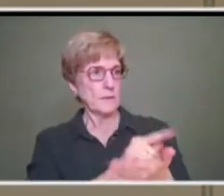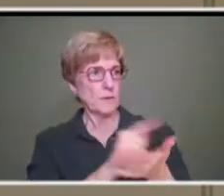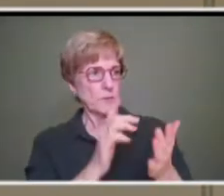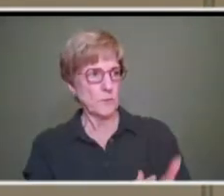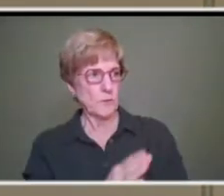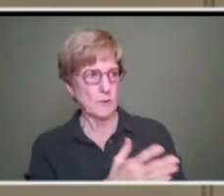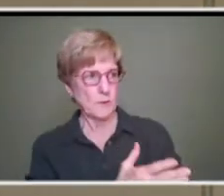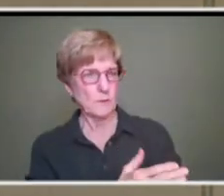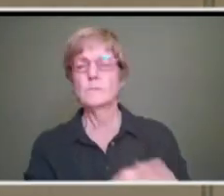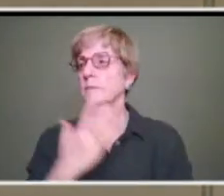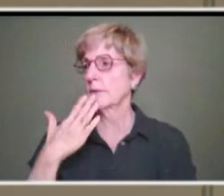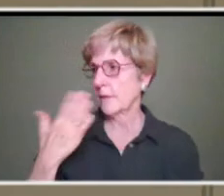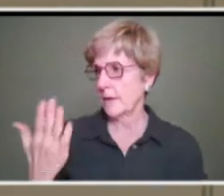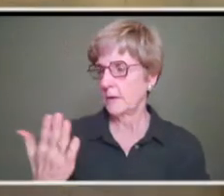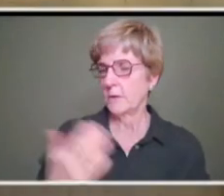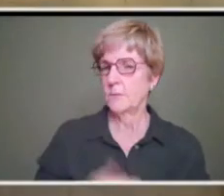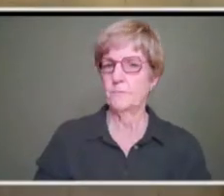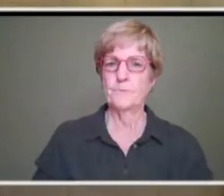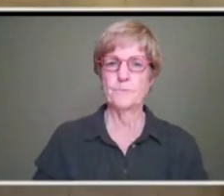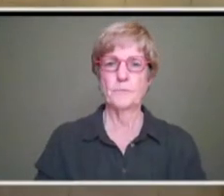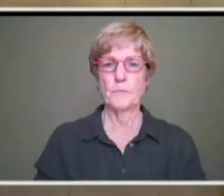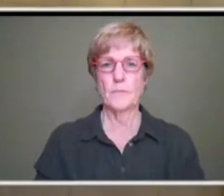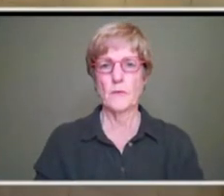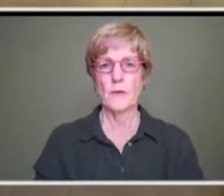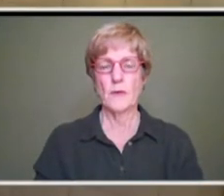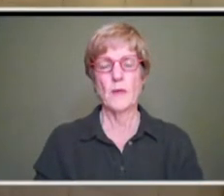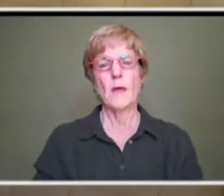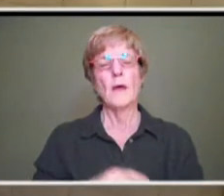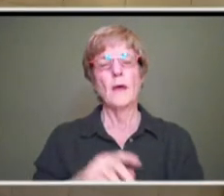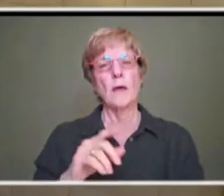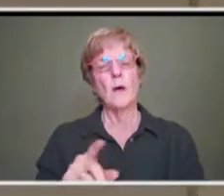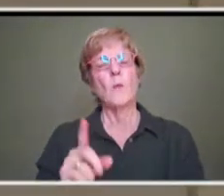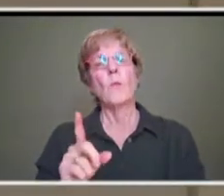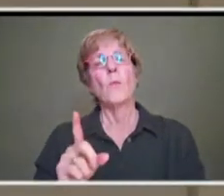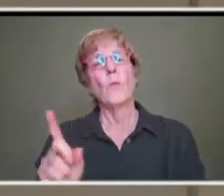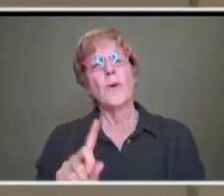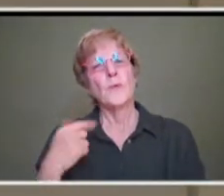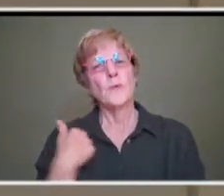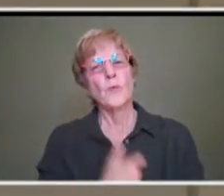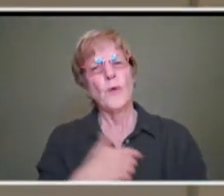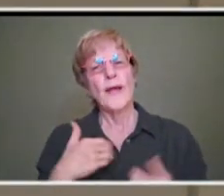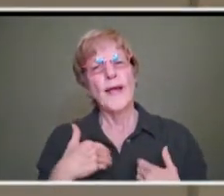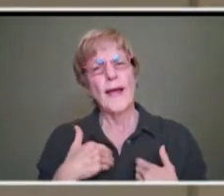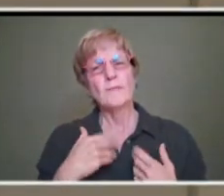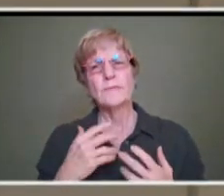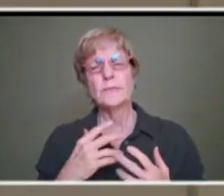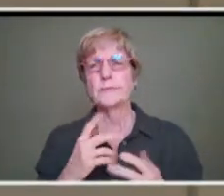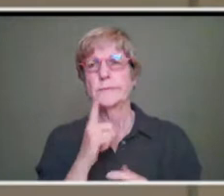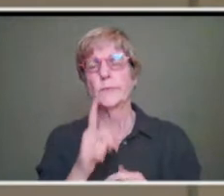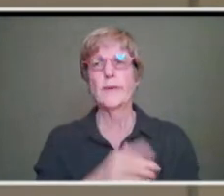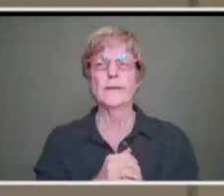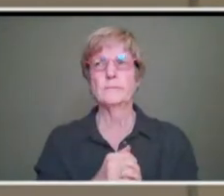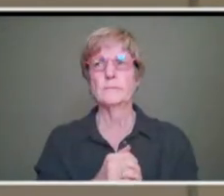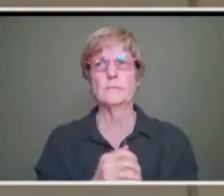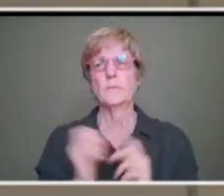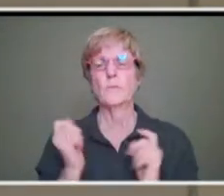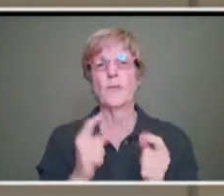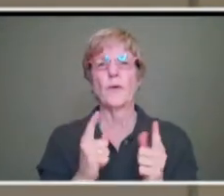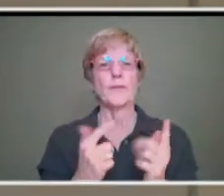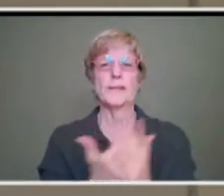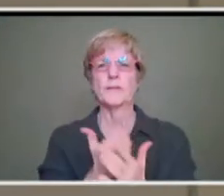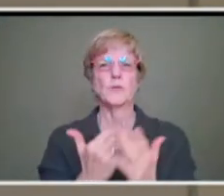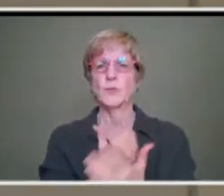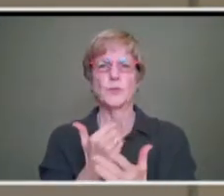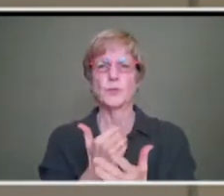thank you Miss Hague look great what do we have a president since we're setting all these new rules